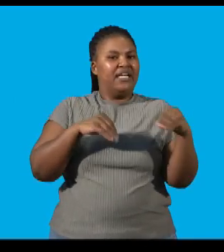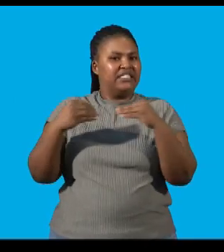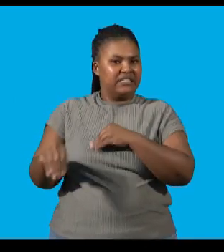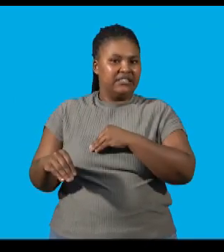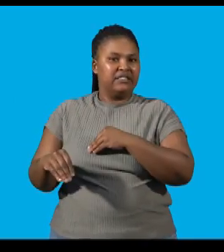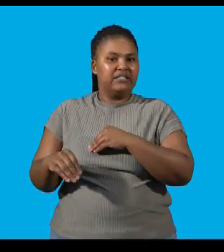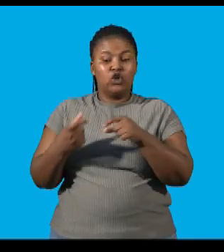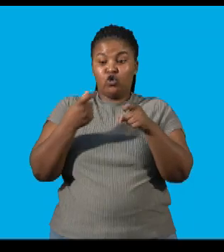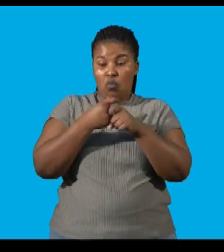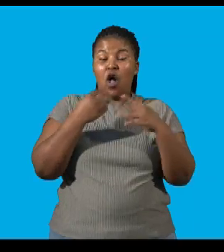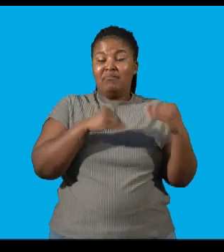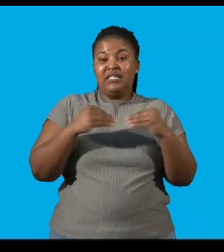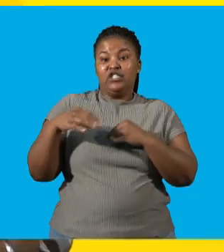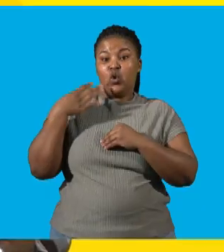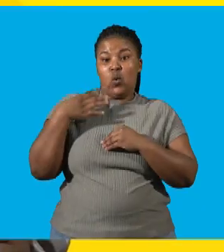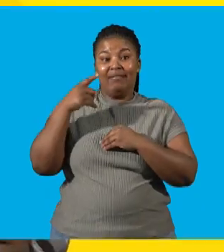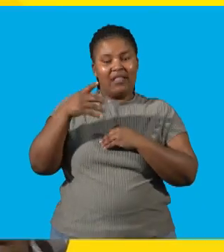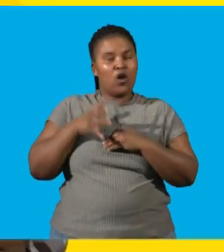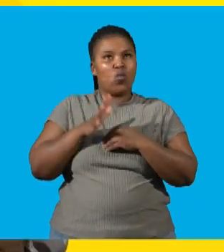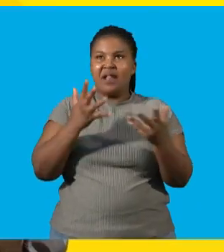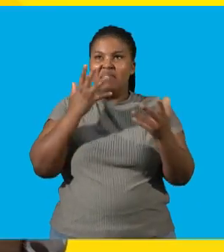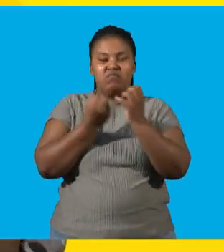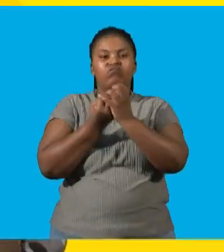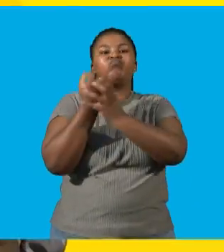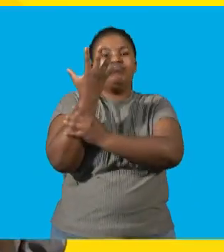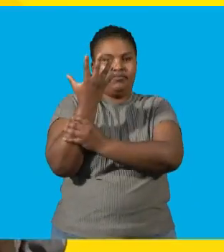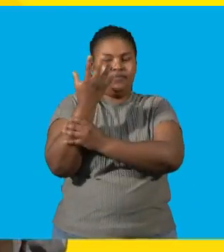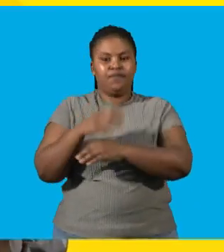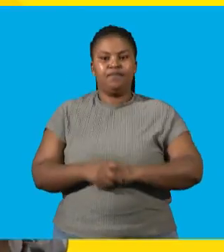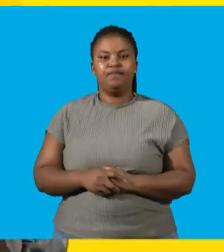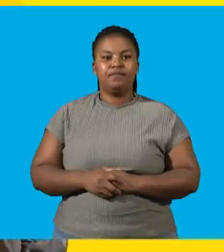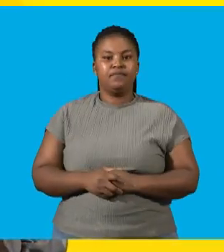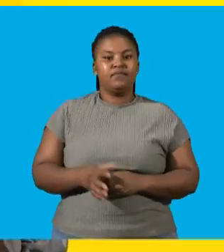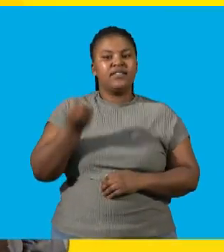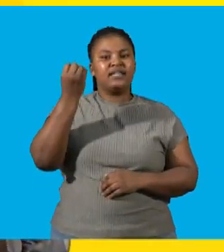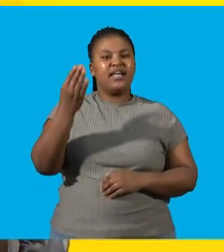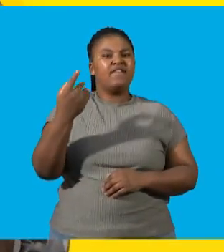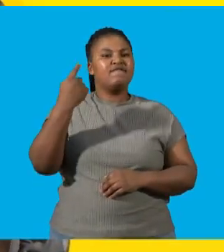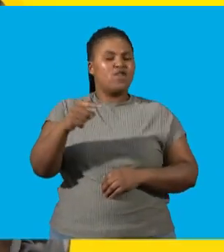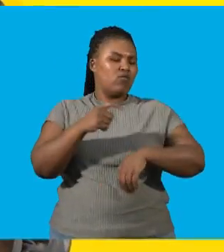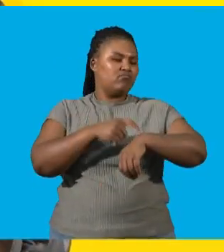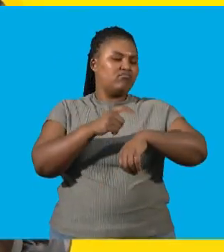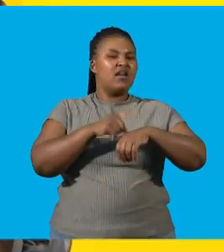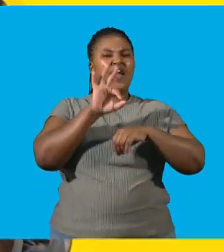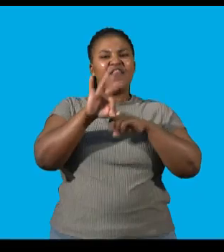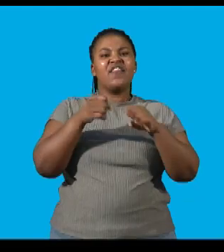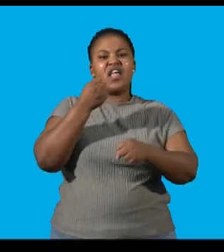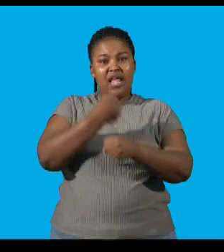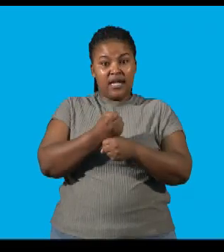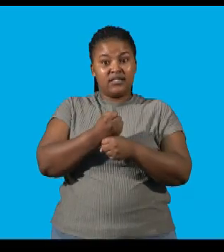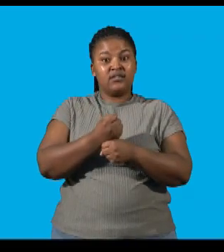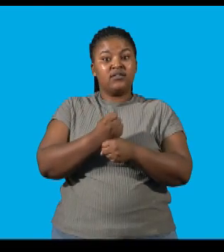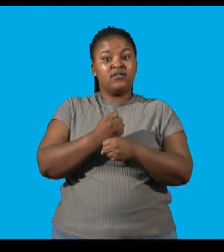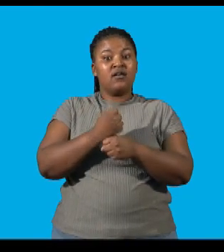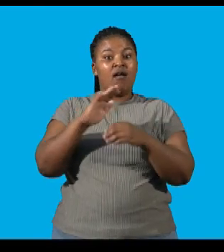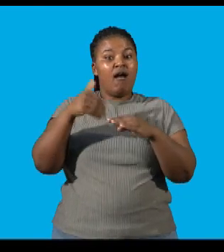businesses, and these are small businesses that want to expand. It is given for a period of 3 years, and